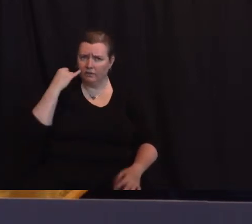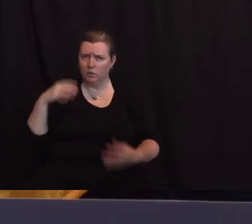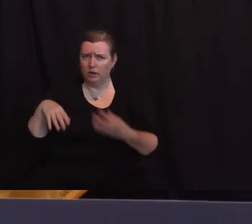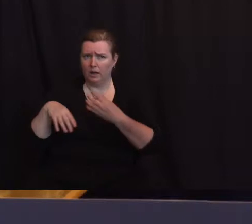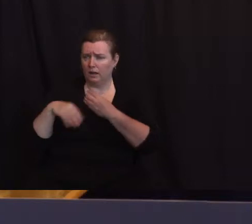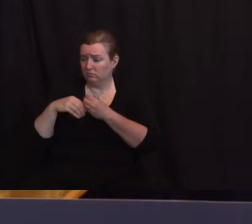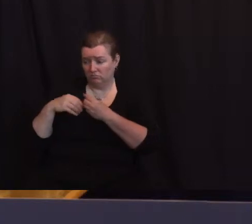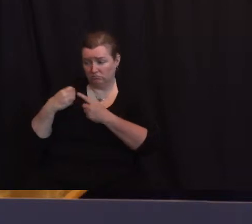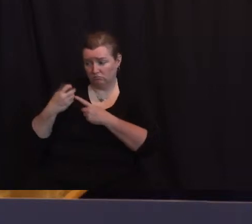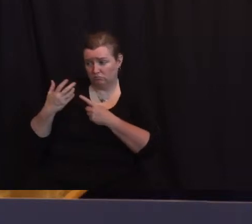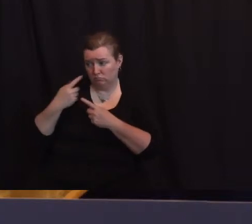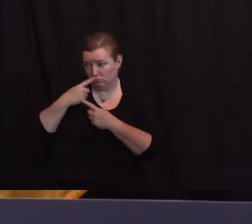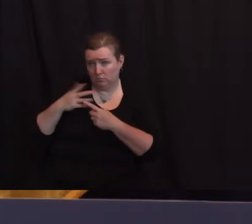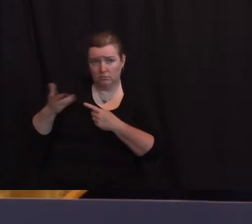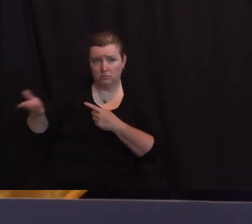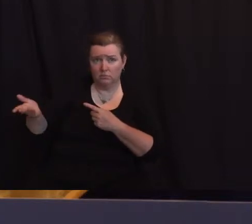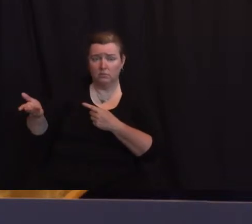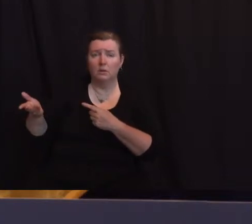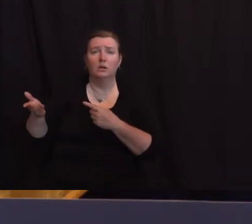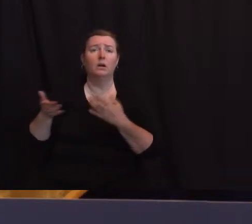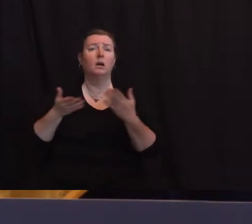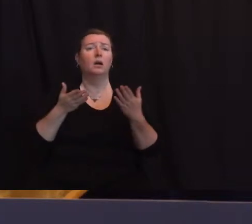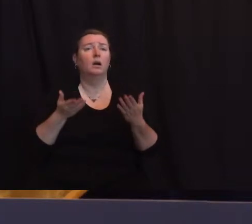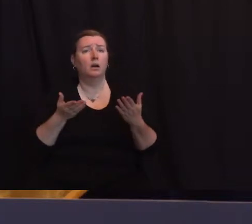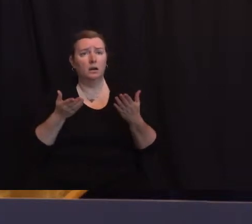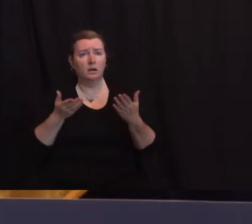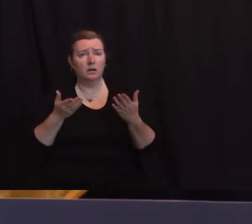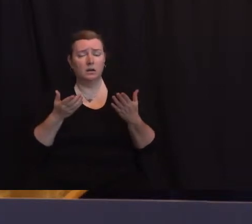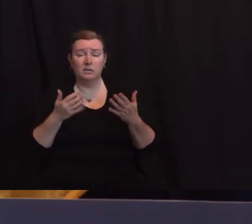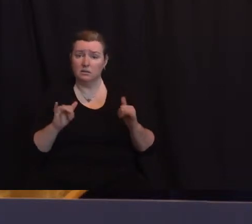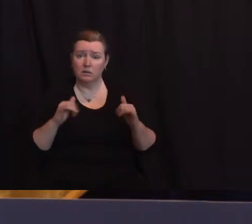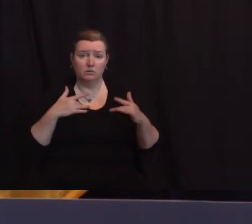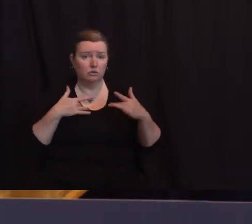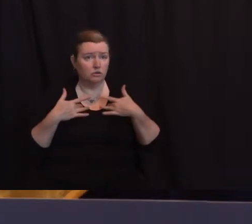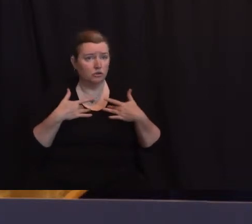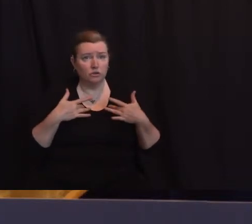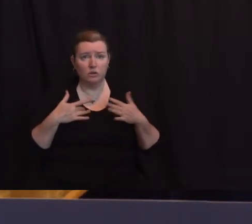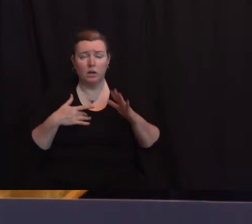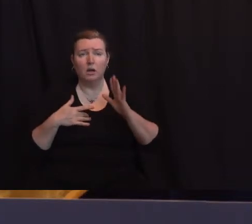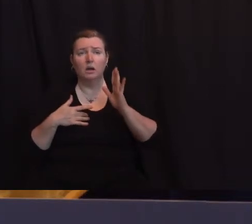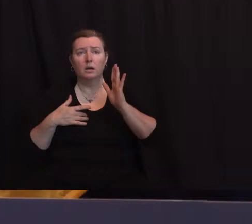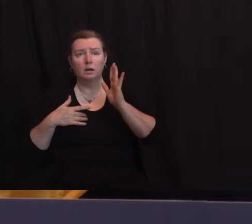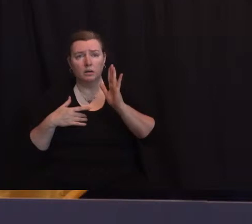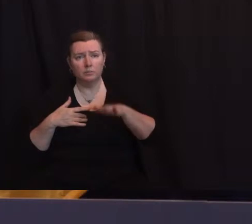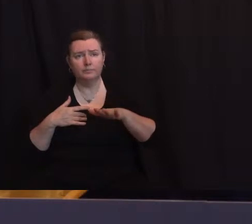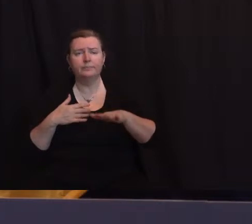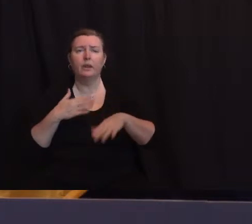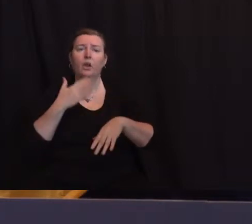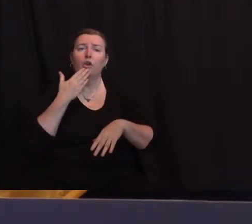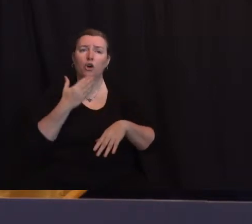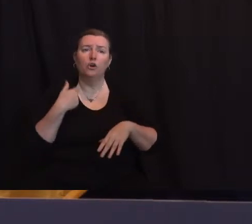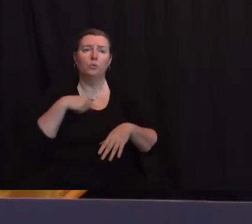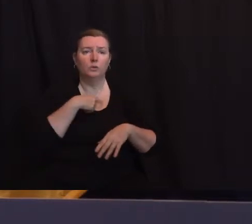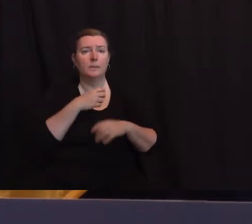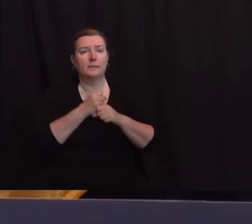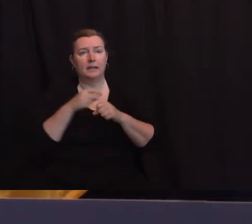difference here. I continue to be concerned. I think it's good that we can digitize